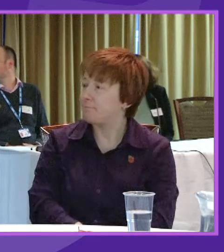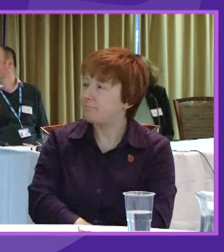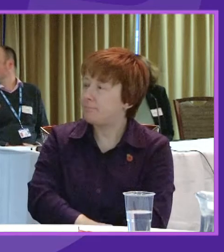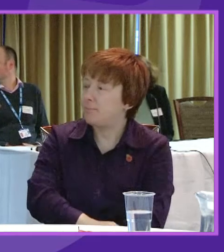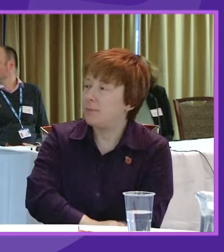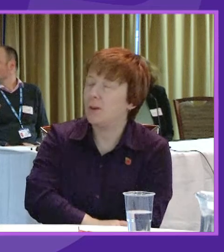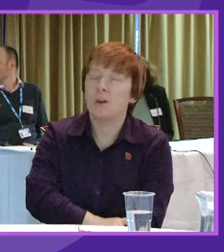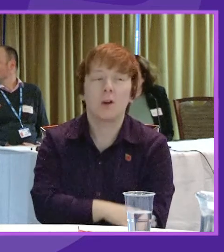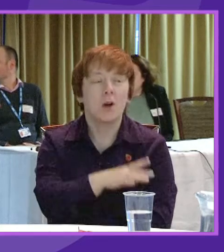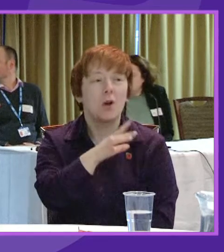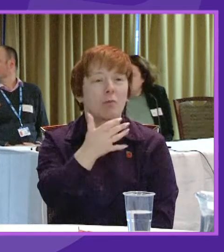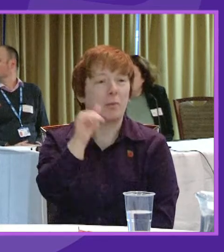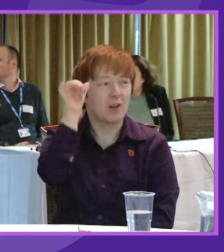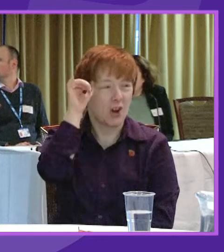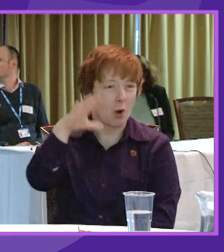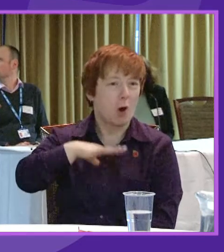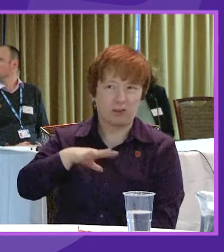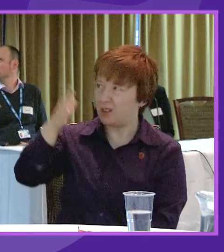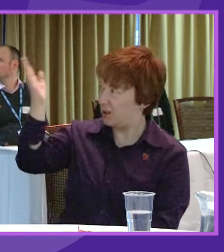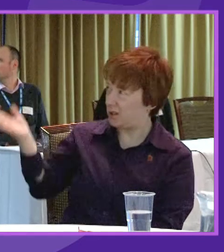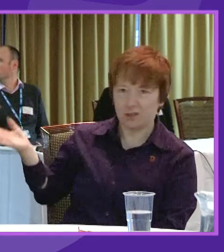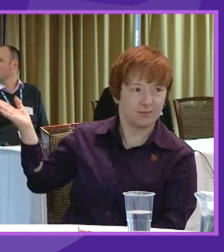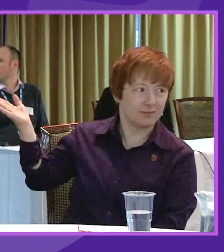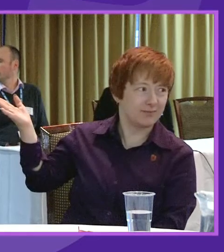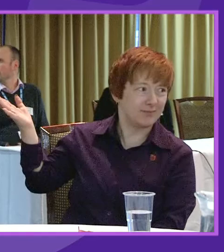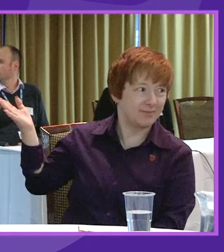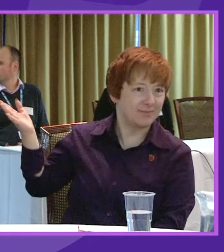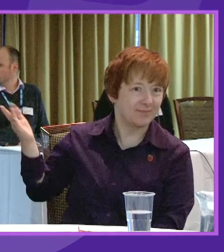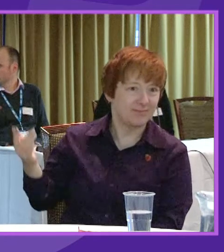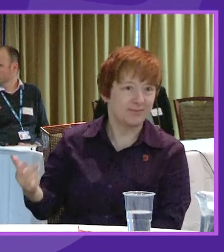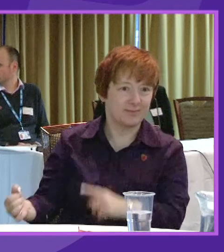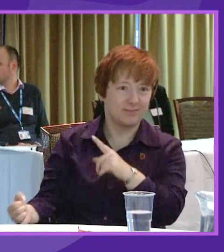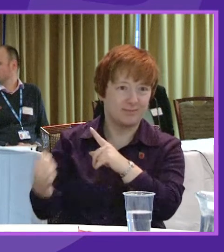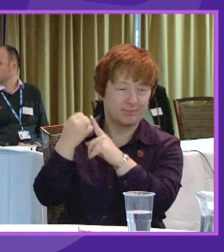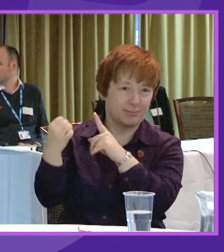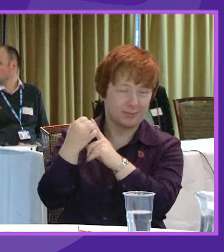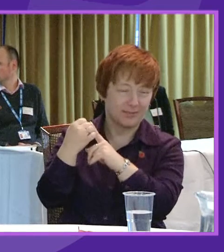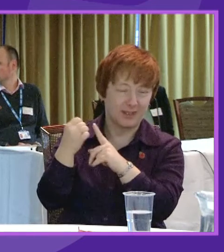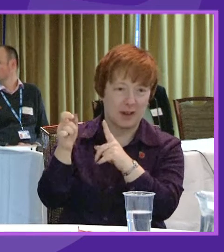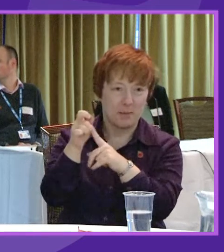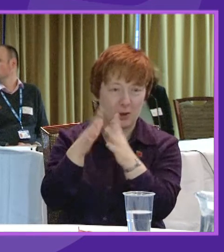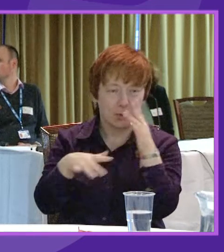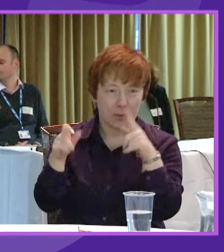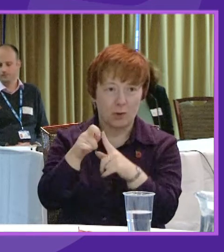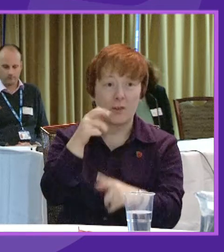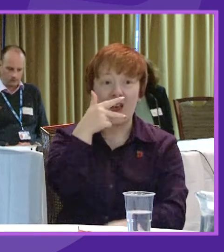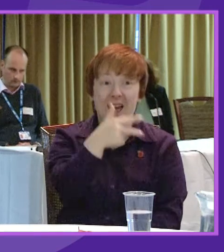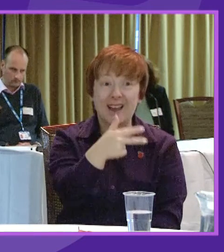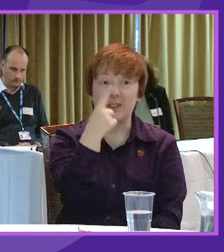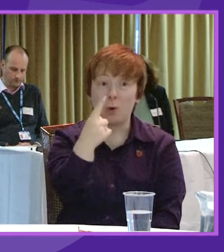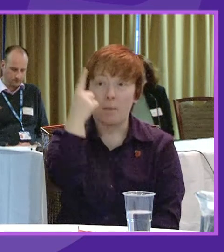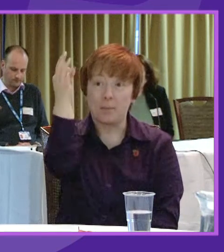So I think we probably already know this, but these figures just really highlighted to me what the PWP workforce is.